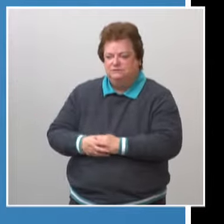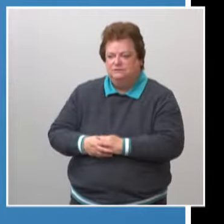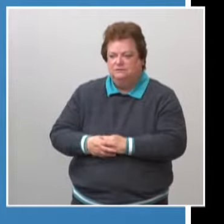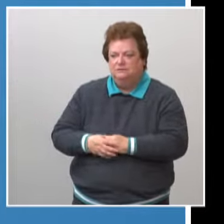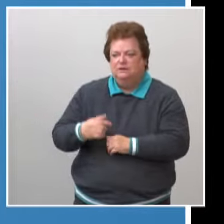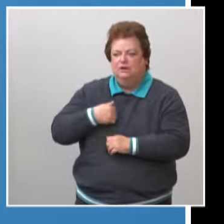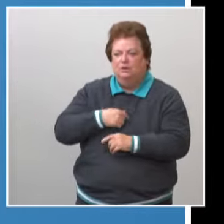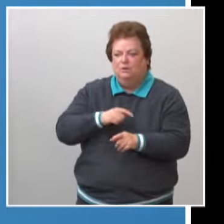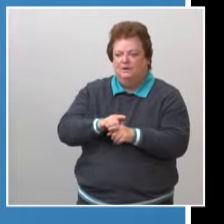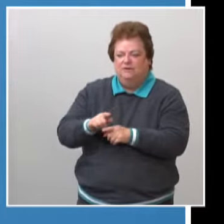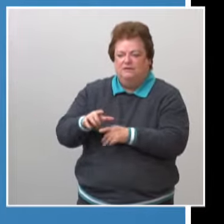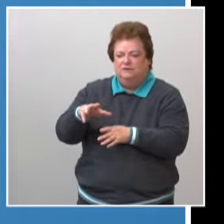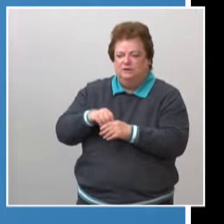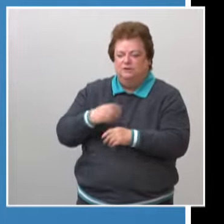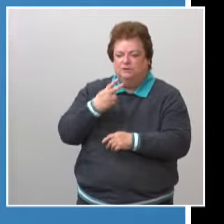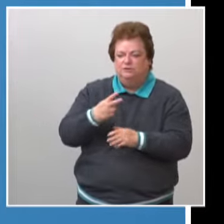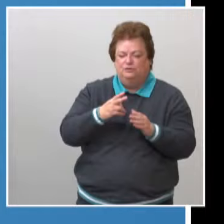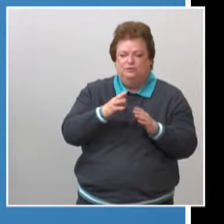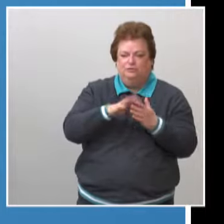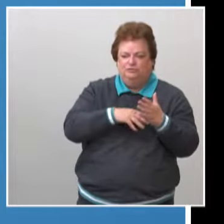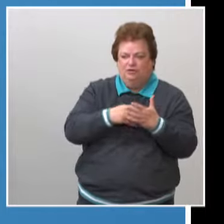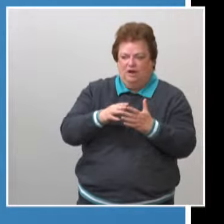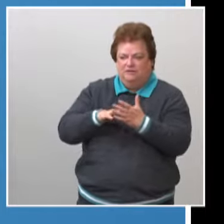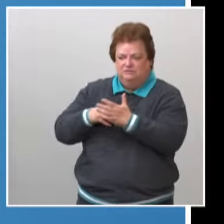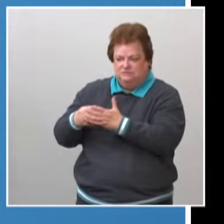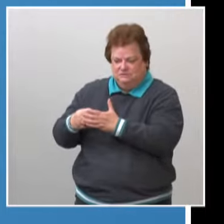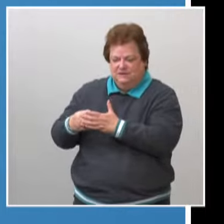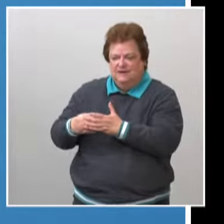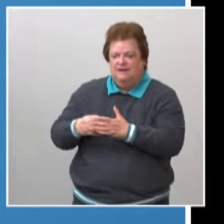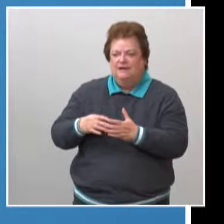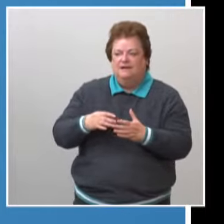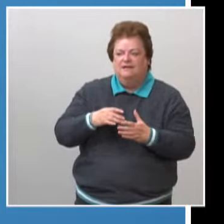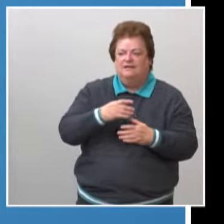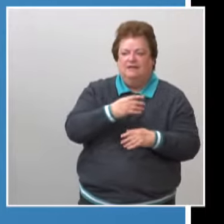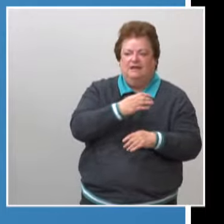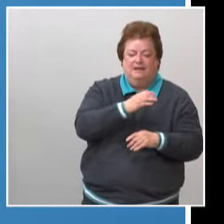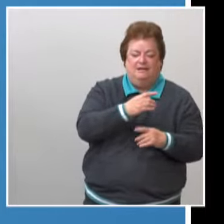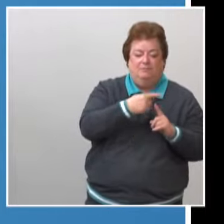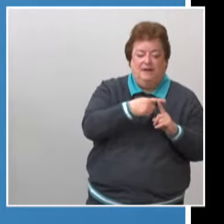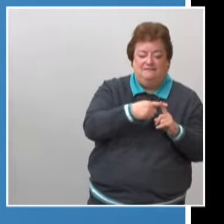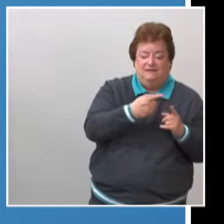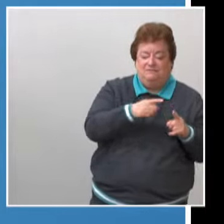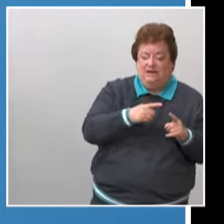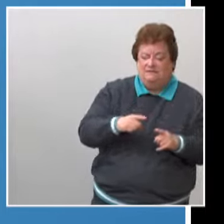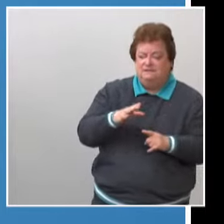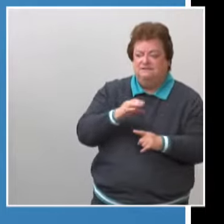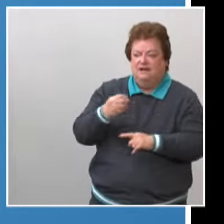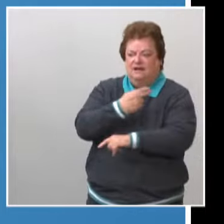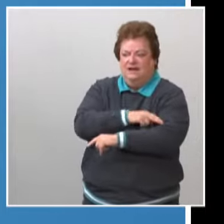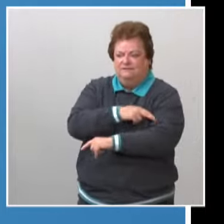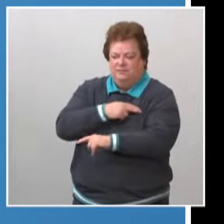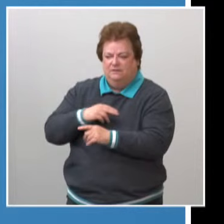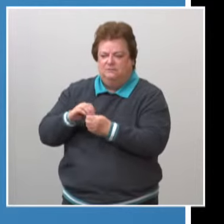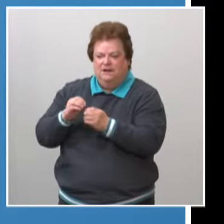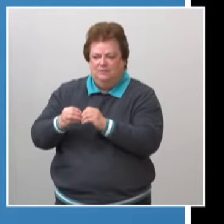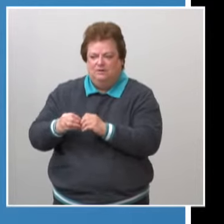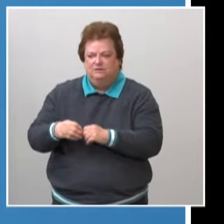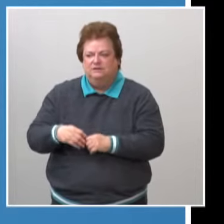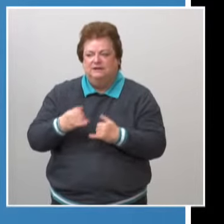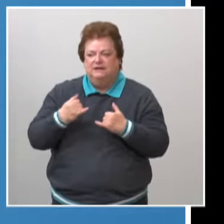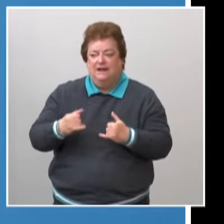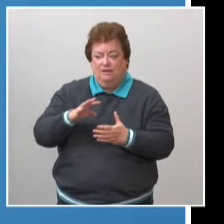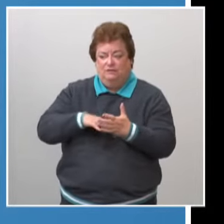We've also included 2 charts highlighting cases in the bottom left and hospitalizations in the bottom right. The chart you